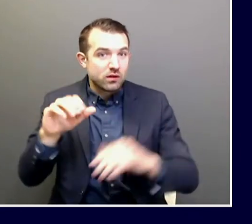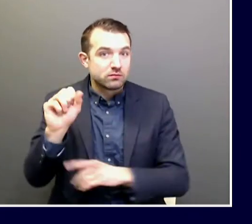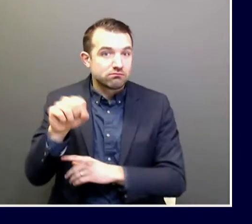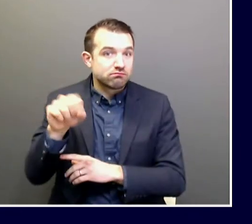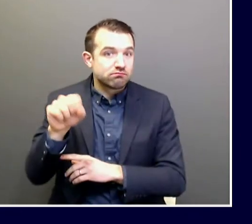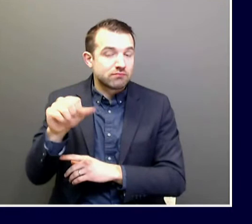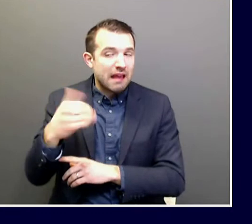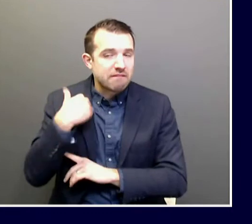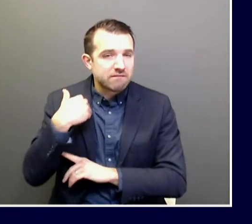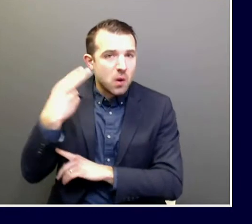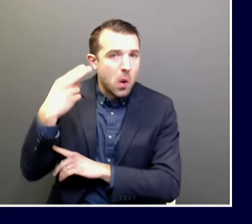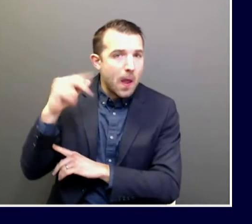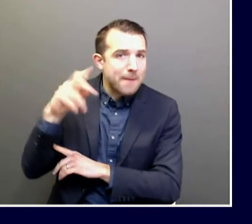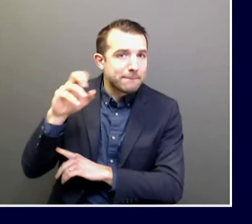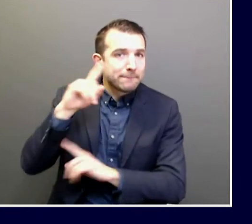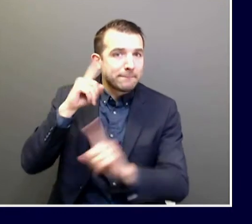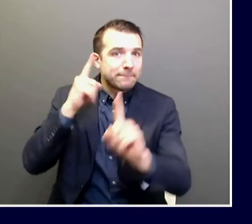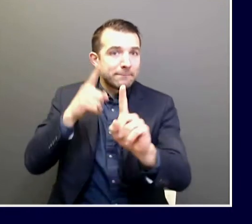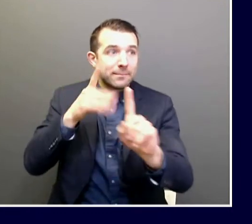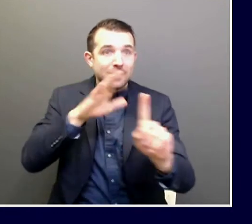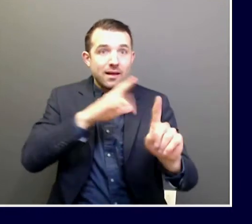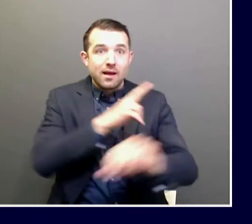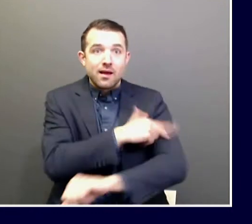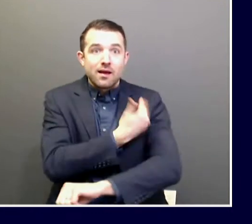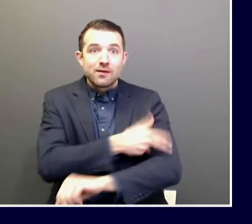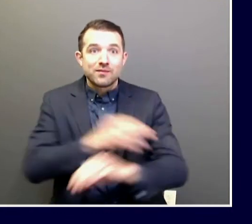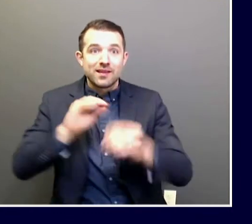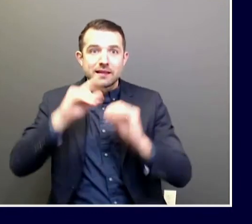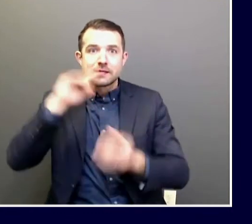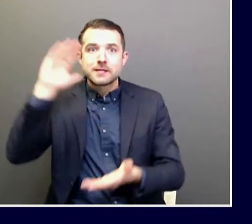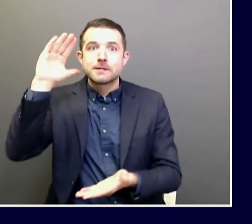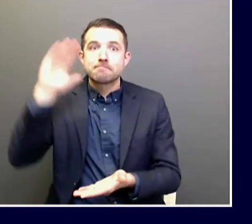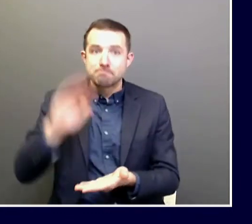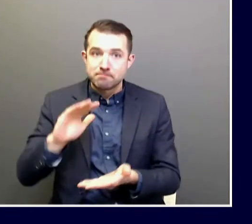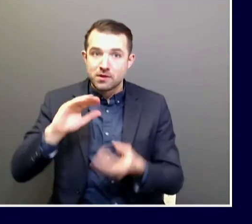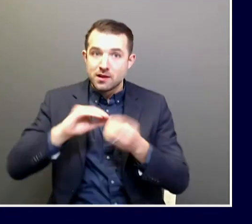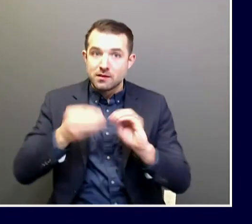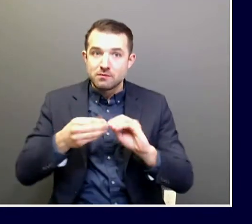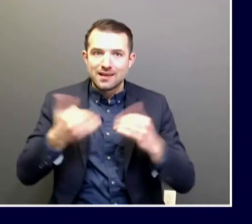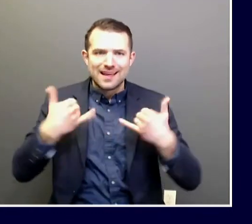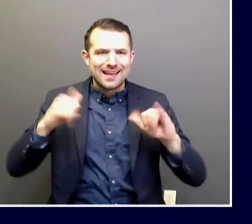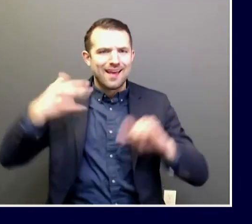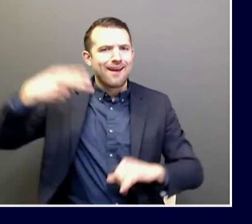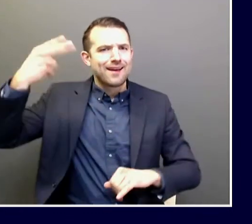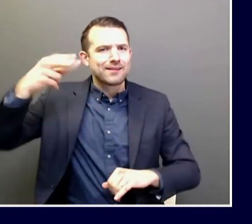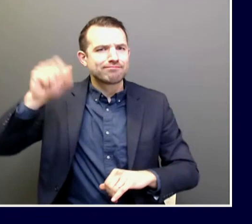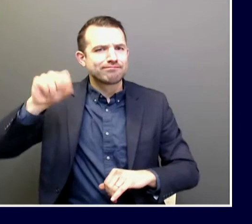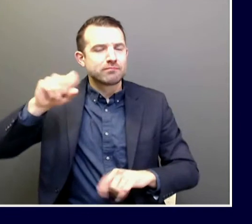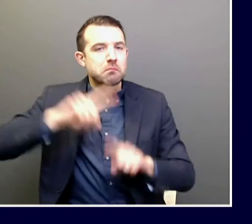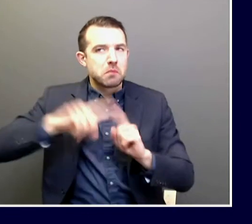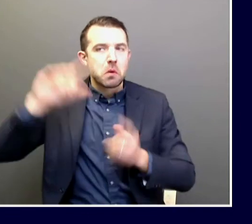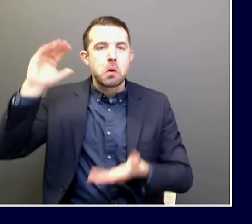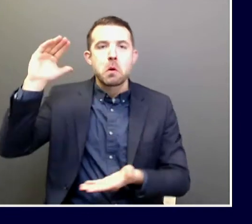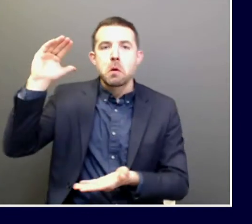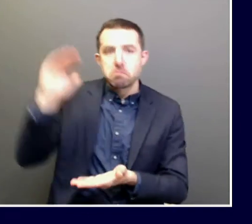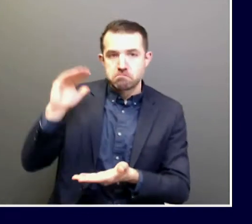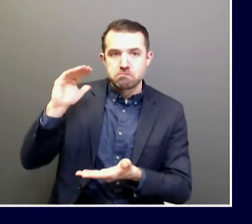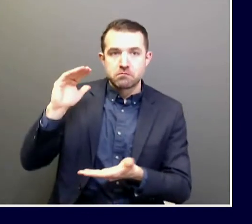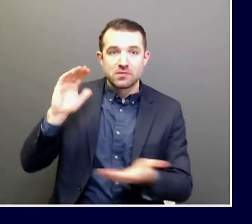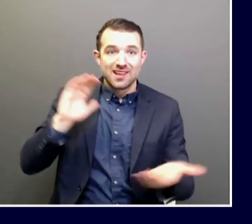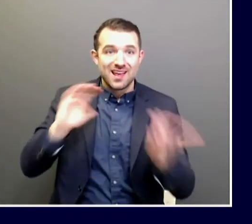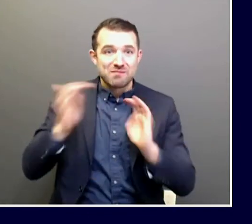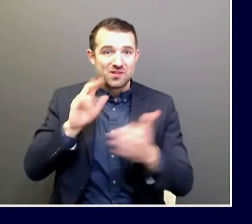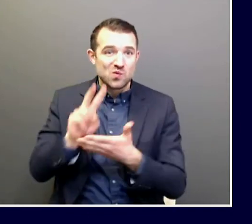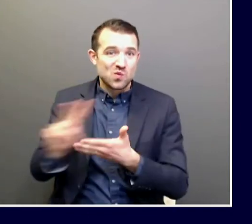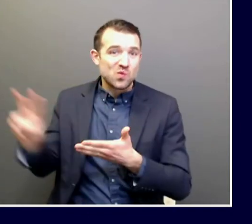Now, those numbers are high, no doubt about it. We're still at a high point. But the 2-week comparison suggests that